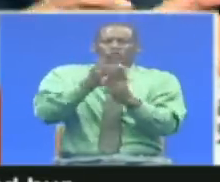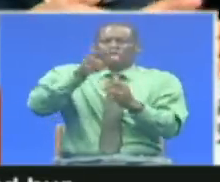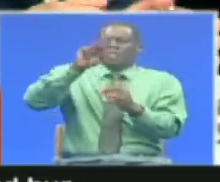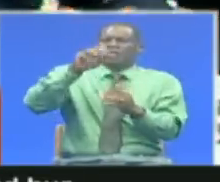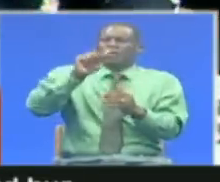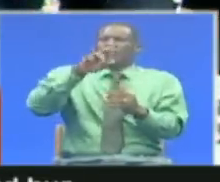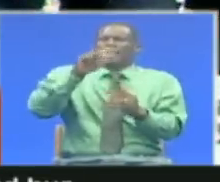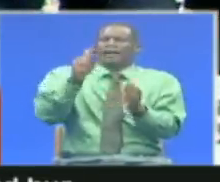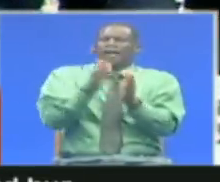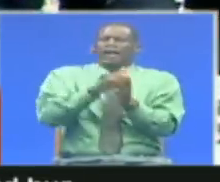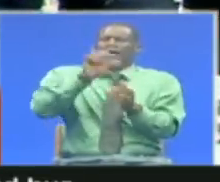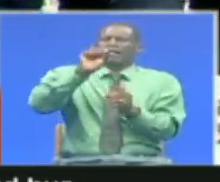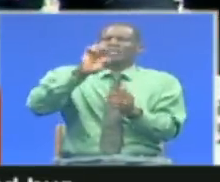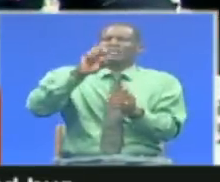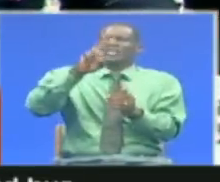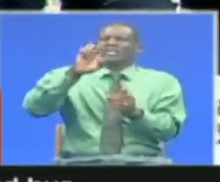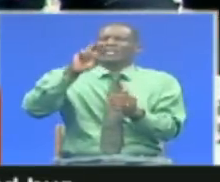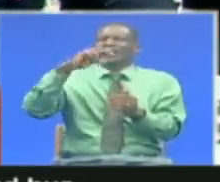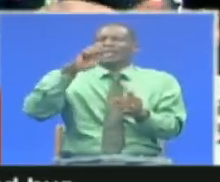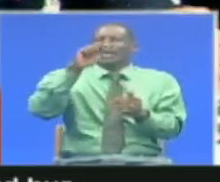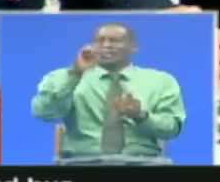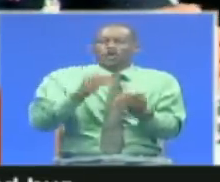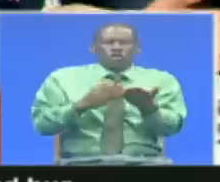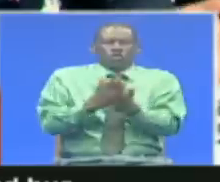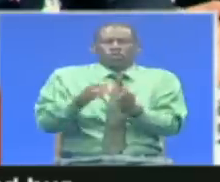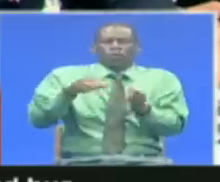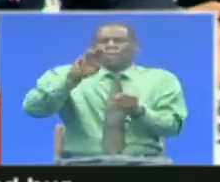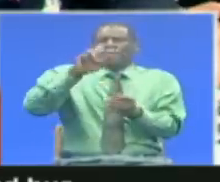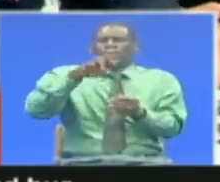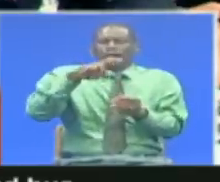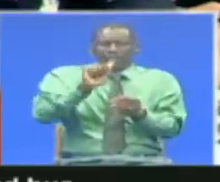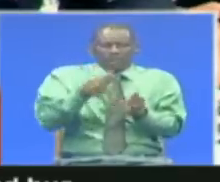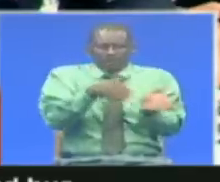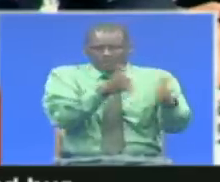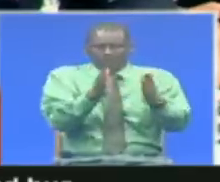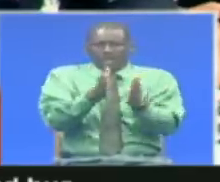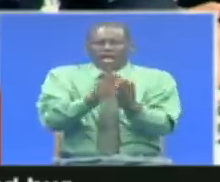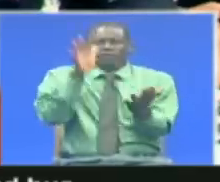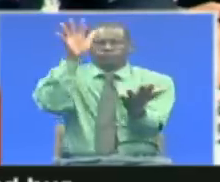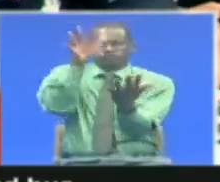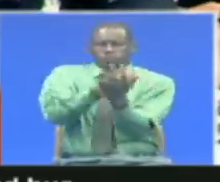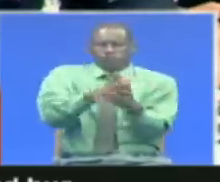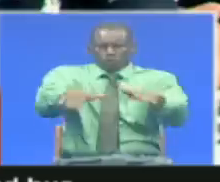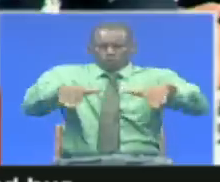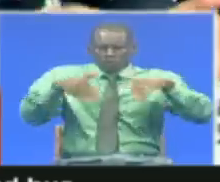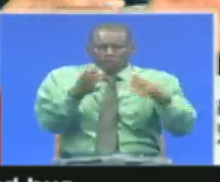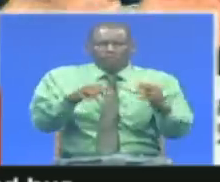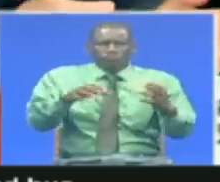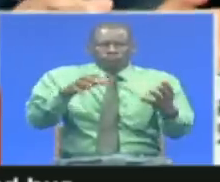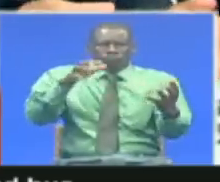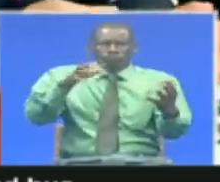the deadly Mara River, battling the tide and the waiting predators. This annual stampede is one of nature's